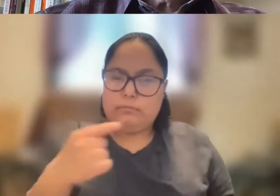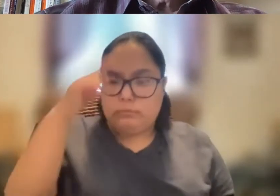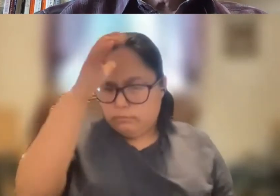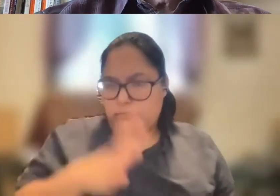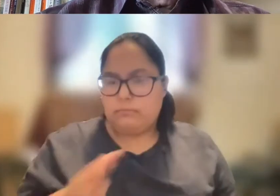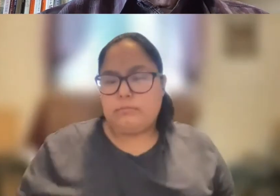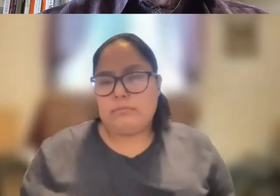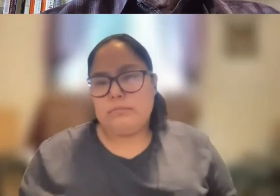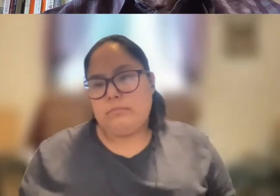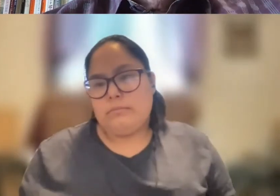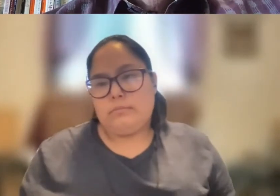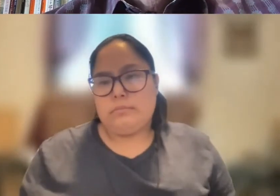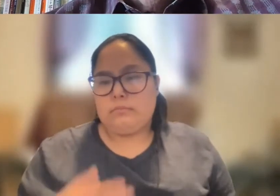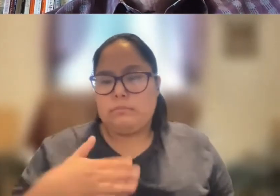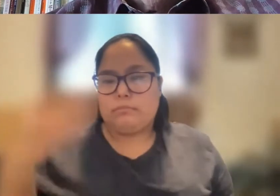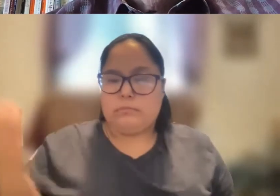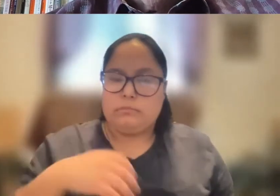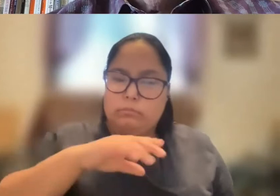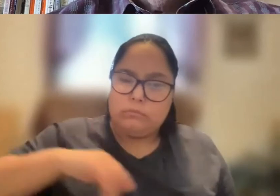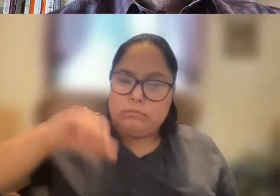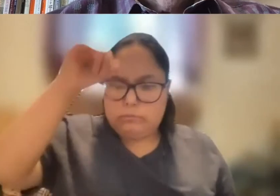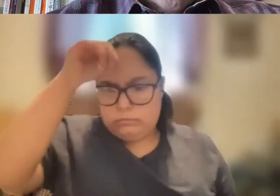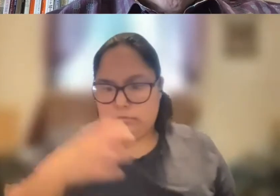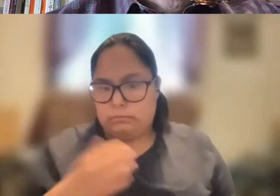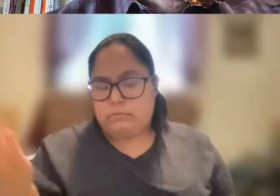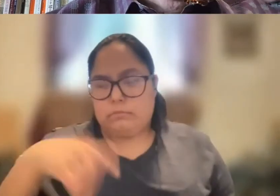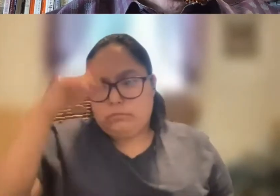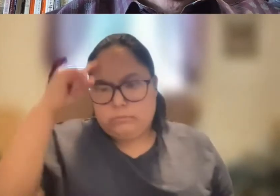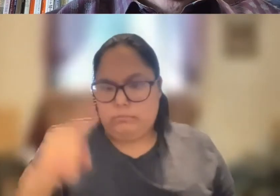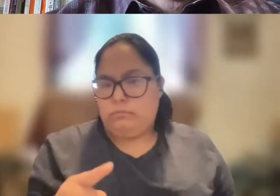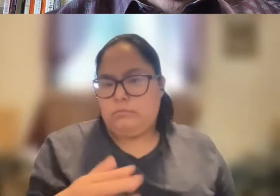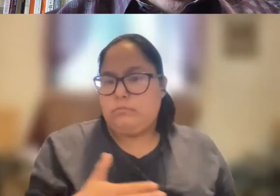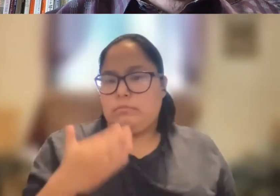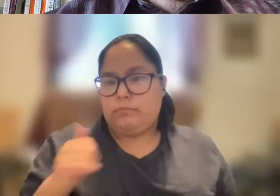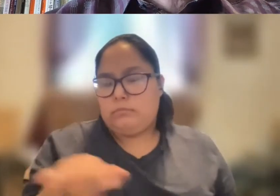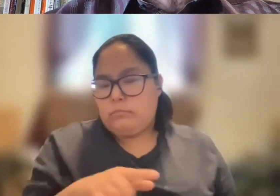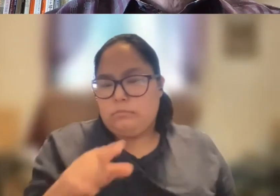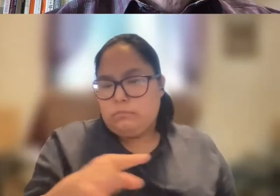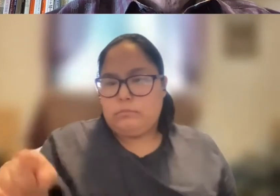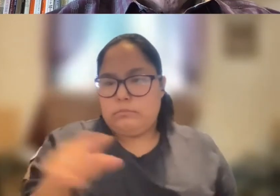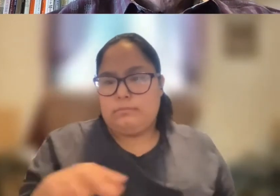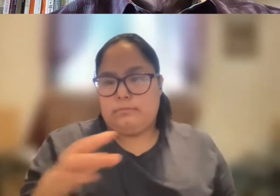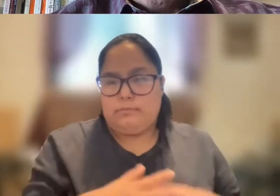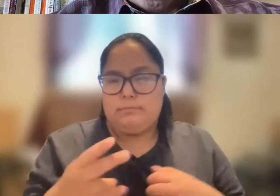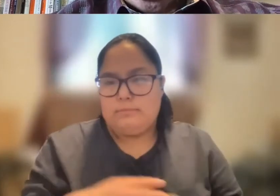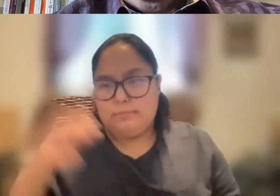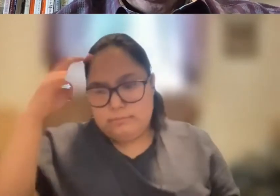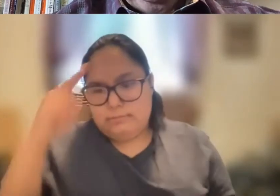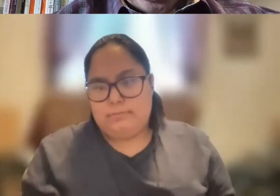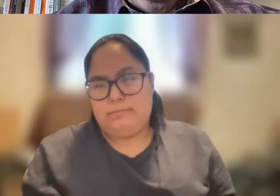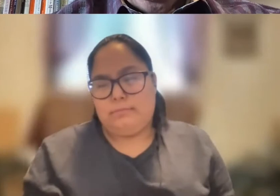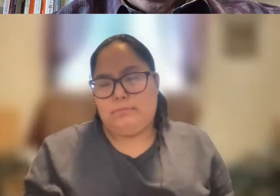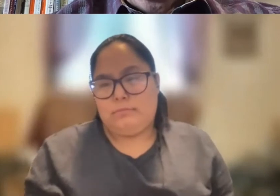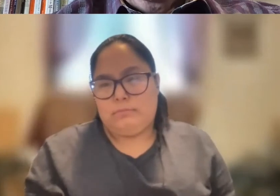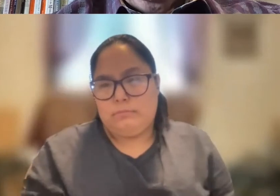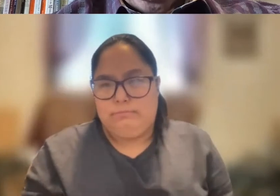about curing the world's ills overnight. It might be something as simple as deciding where should we go for dinner this month. And that's why